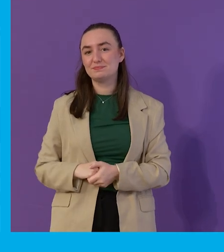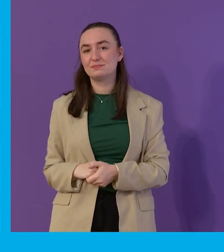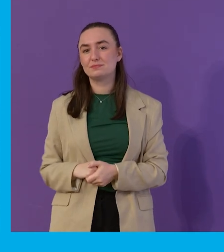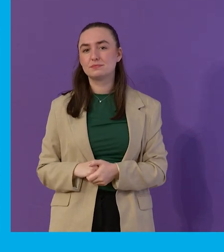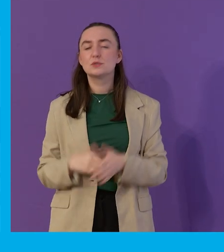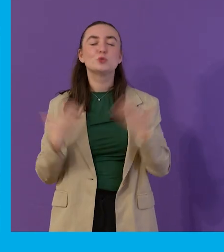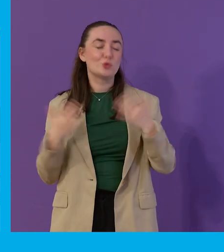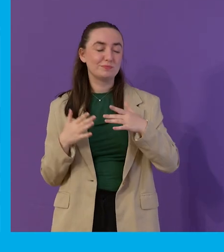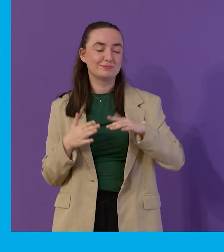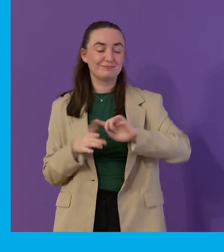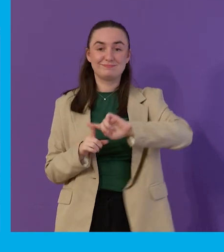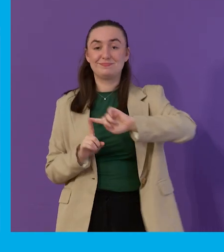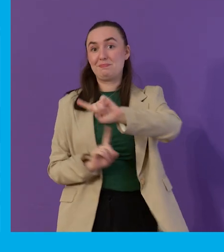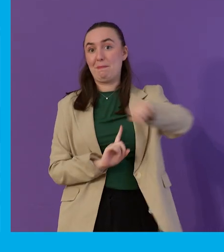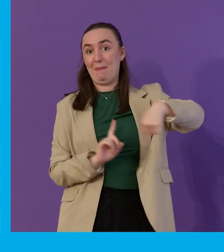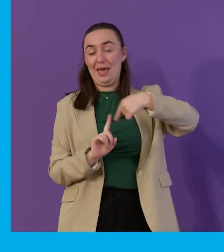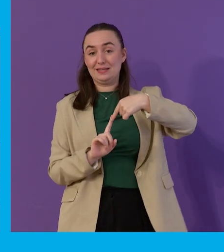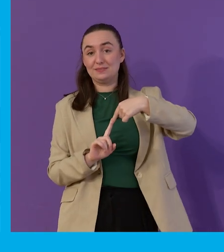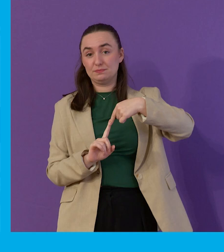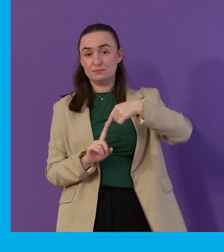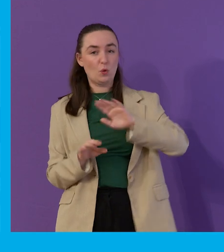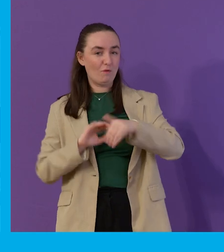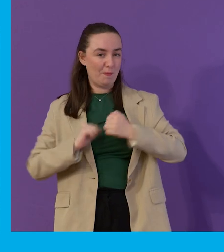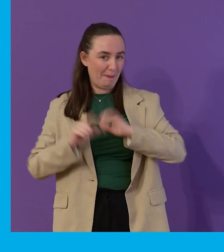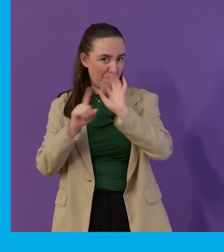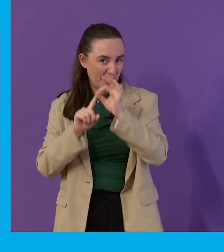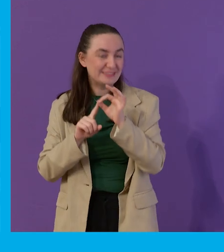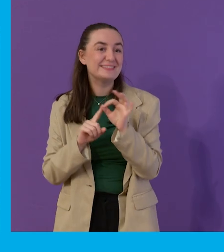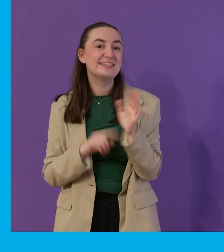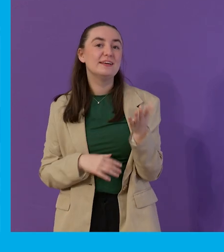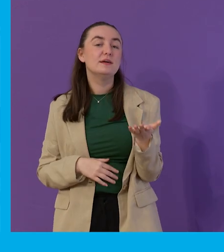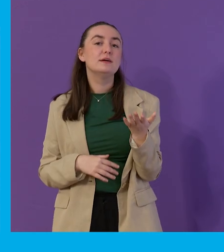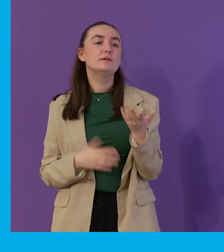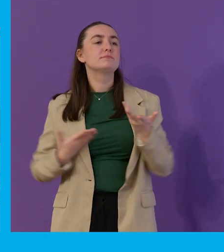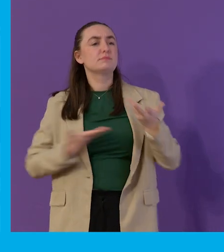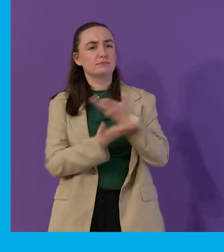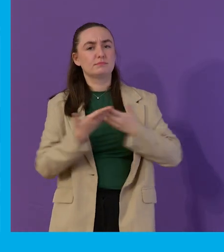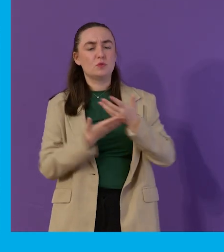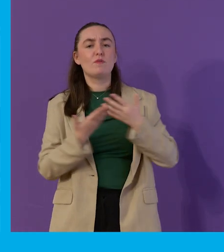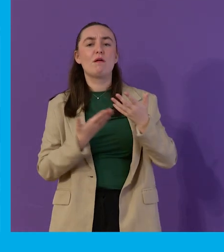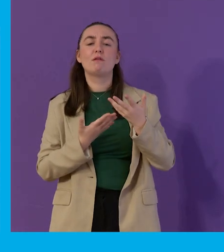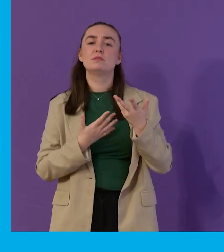Coming back to the subsidiarity point, I think when we discuss subsidiarity too,